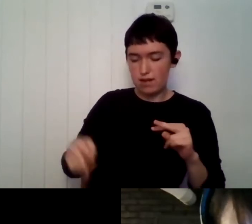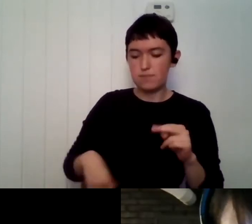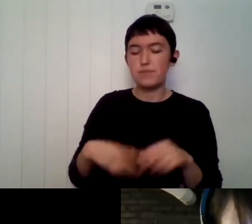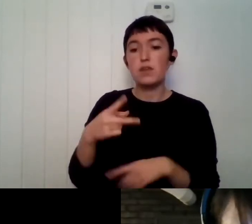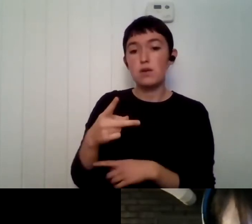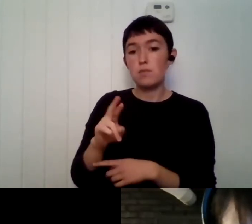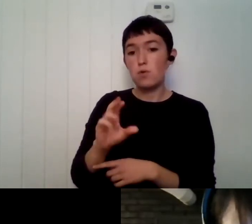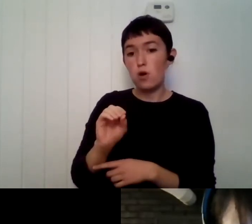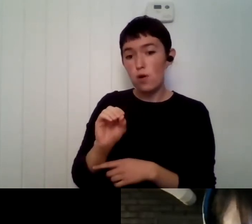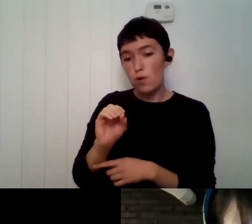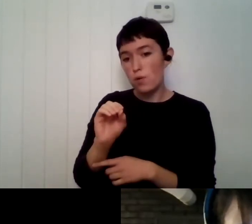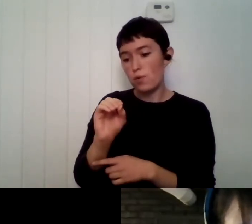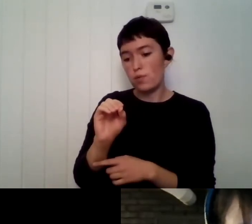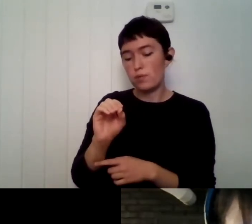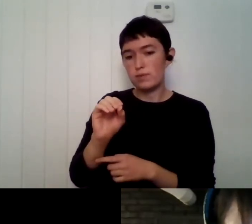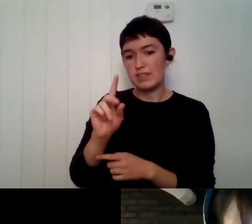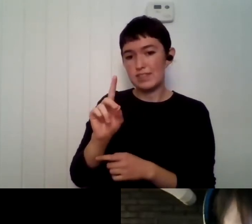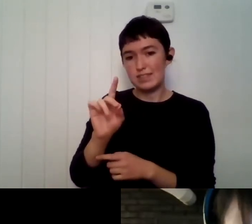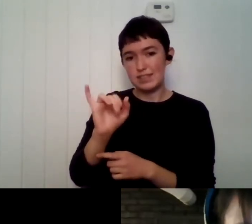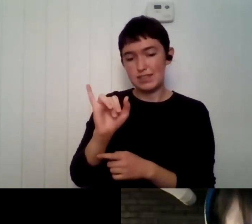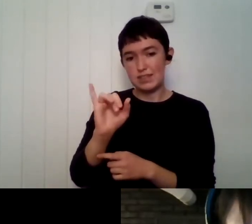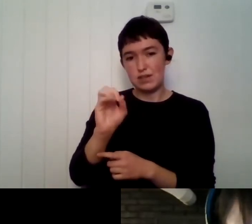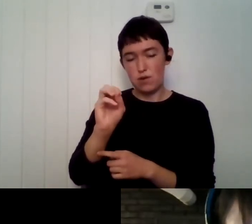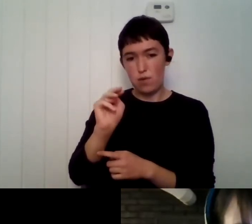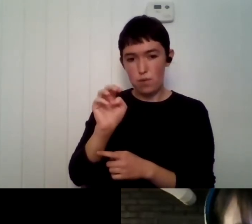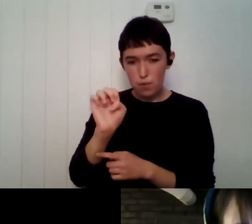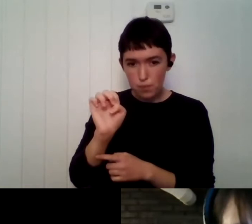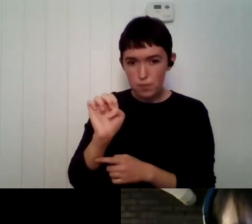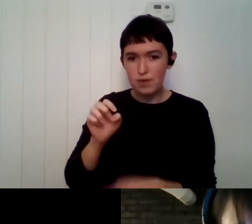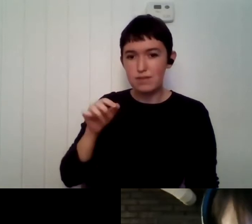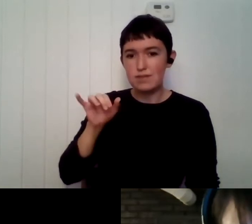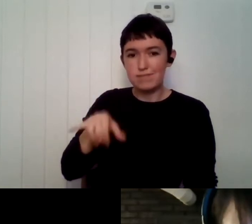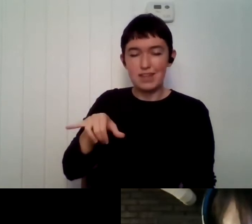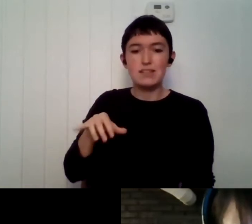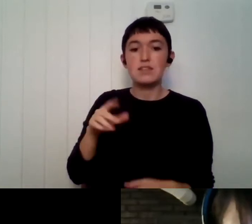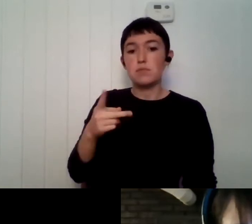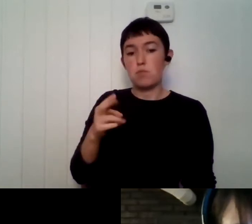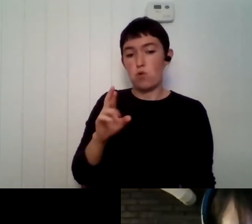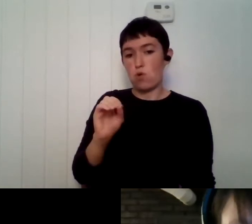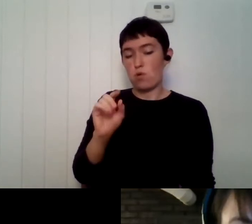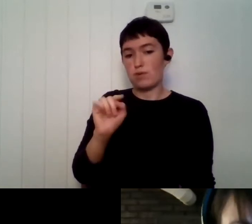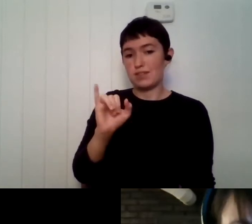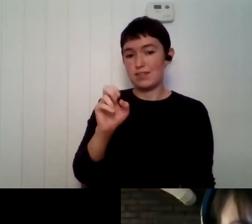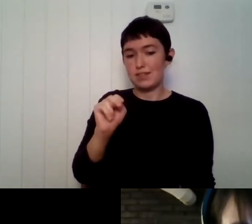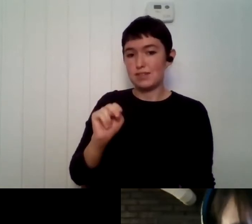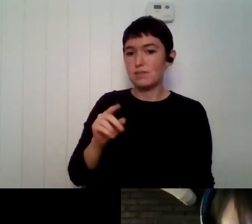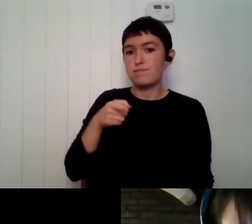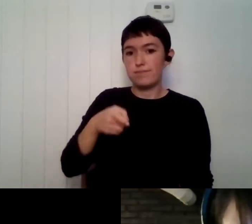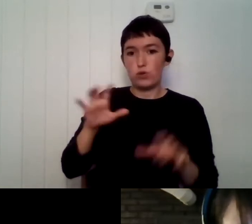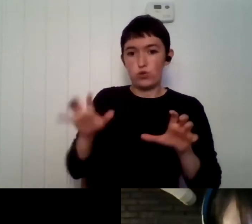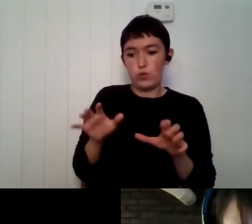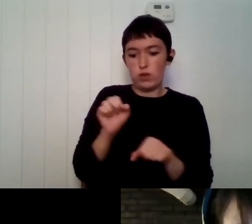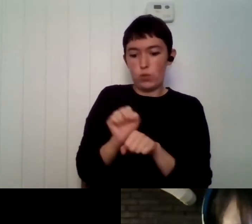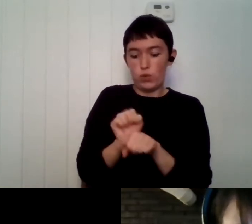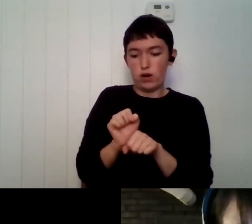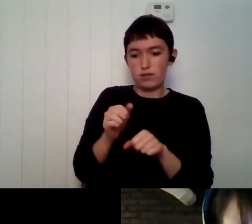the proteins that the DNA coded for that are like functional, actively floating around and doing the work of being alive, basically. So it's